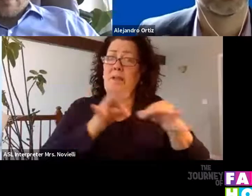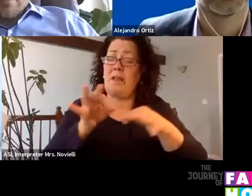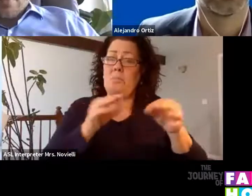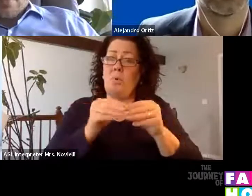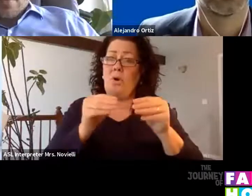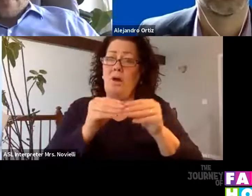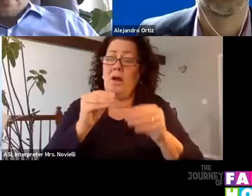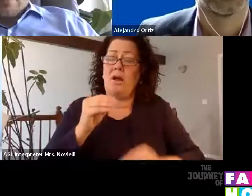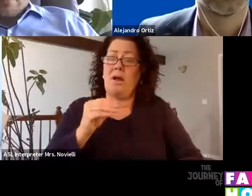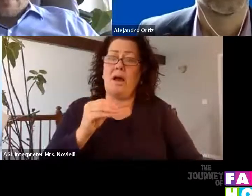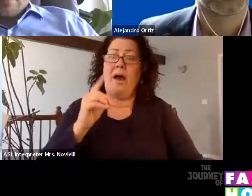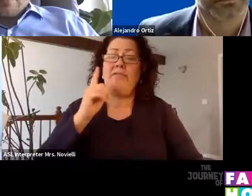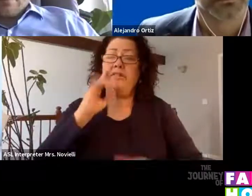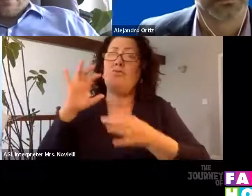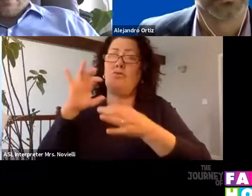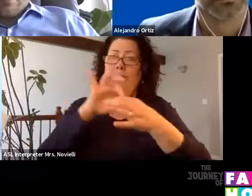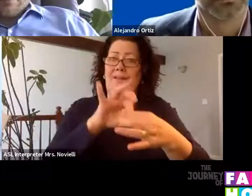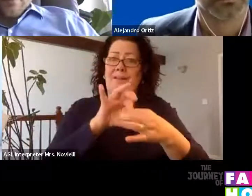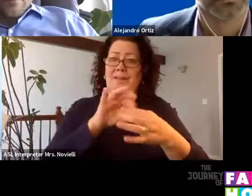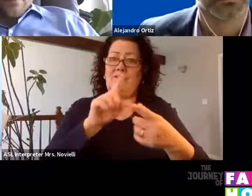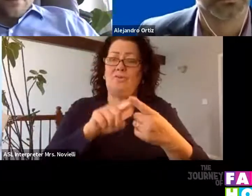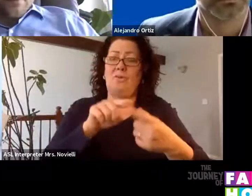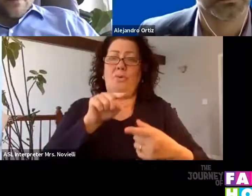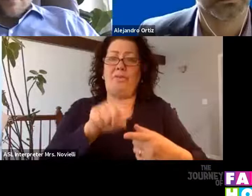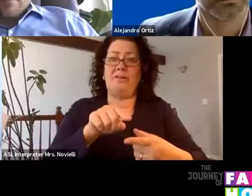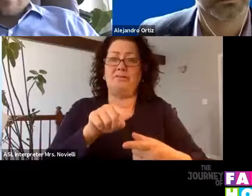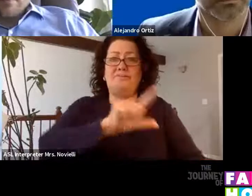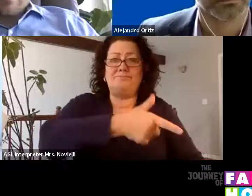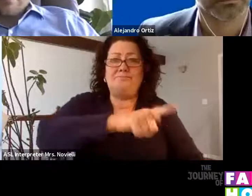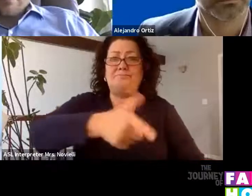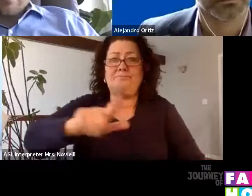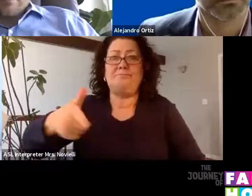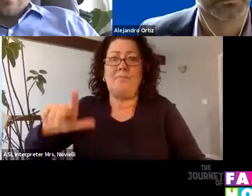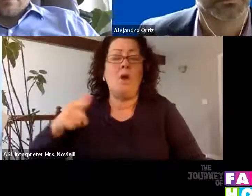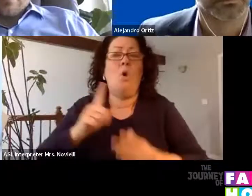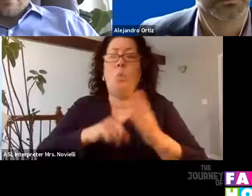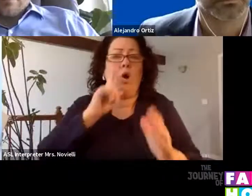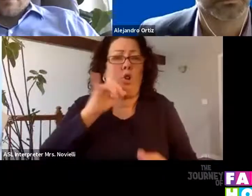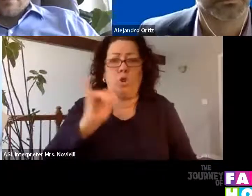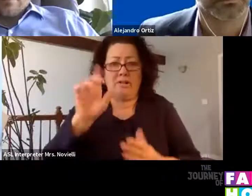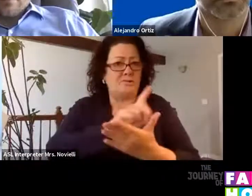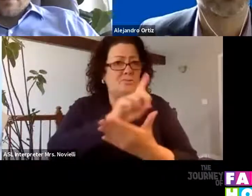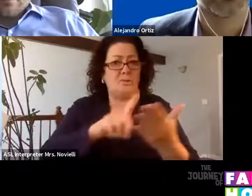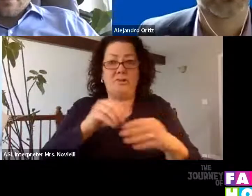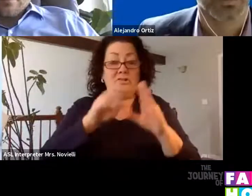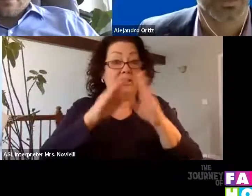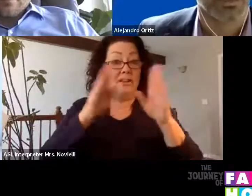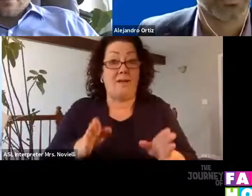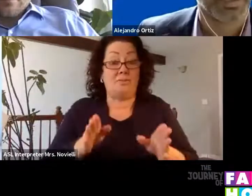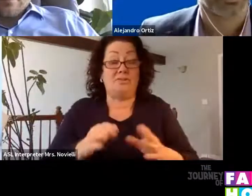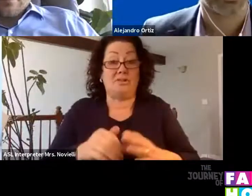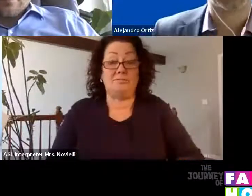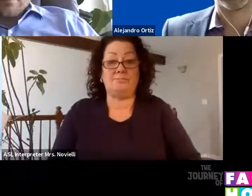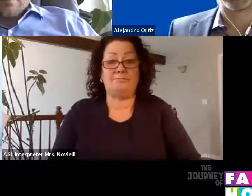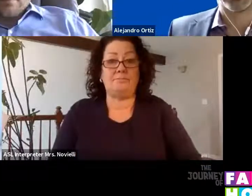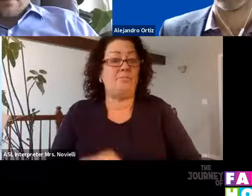do think it's also related to this whole kind of whack-a-mole issue of what discrimination looks like in the sector.